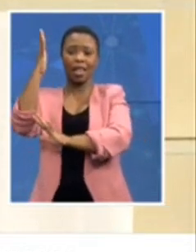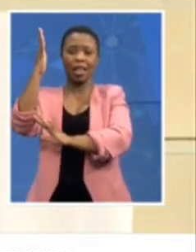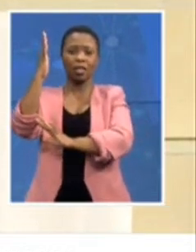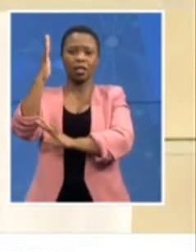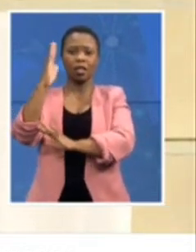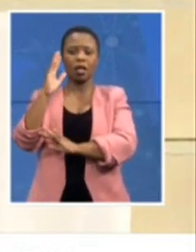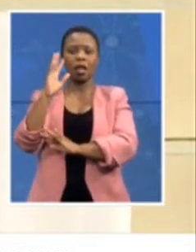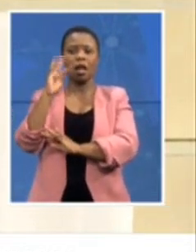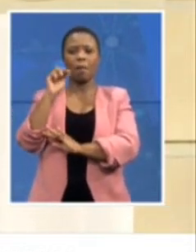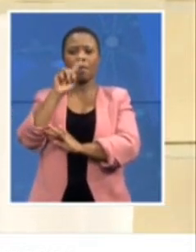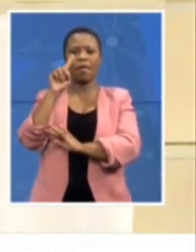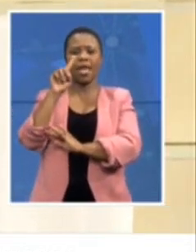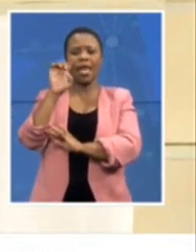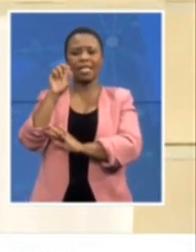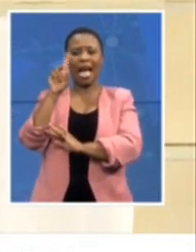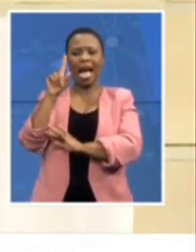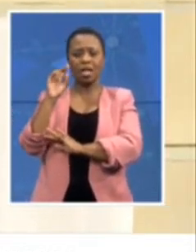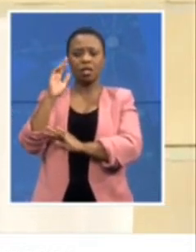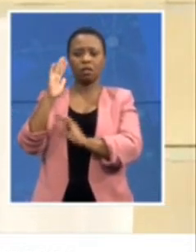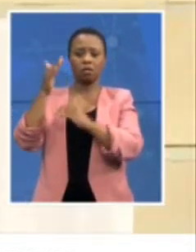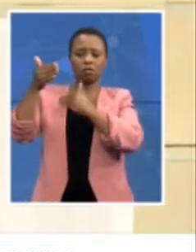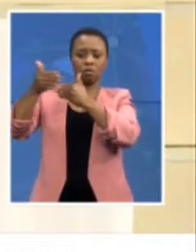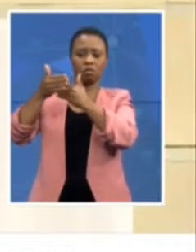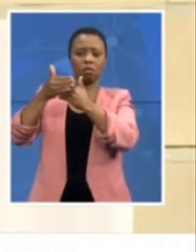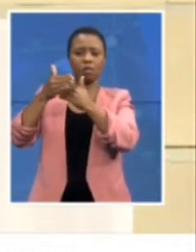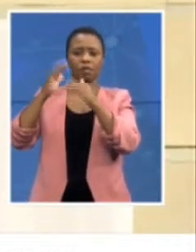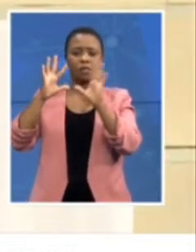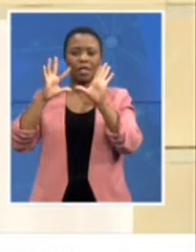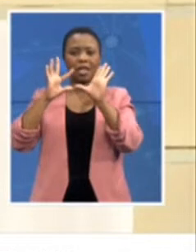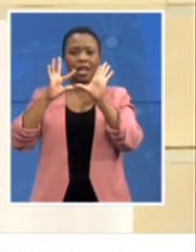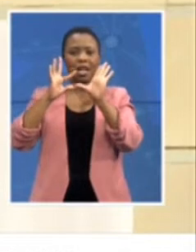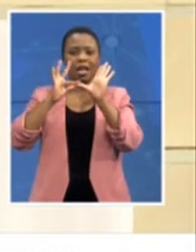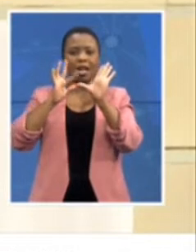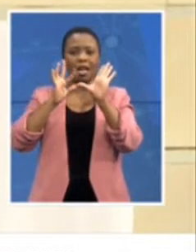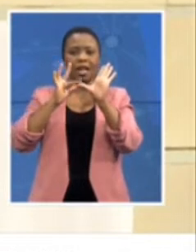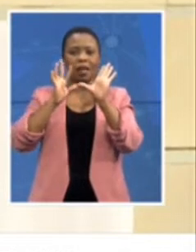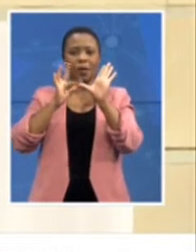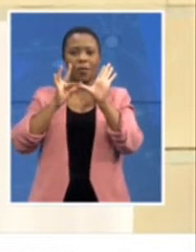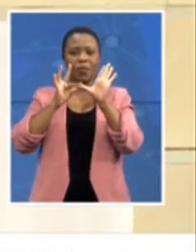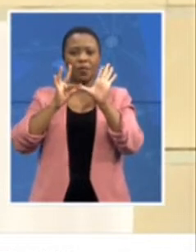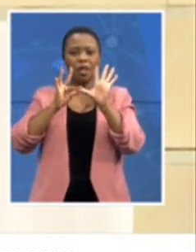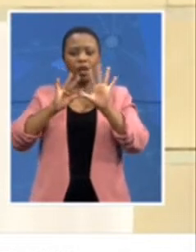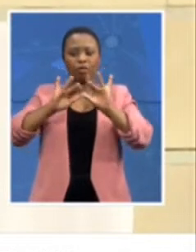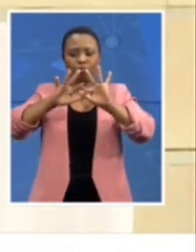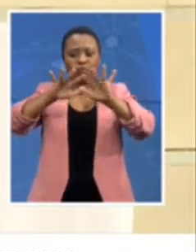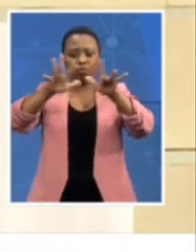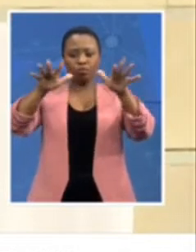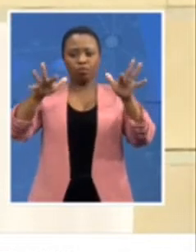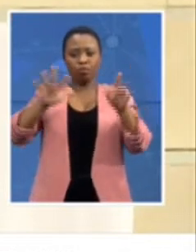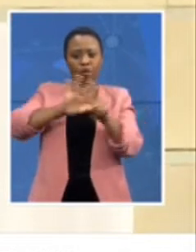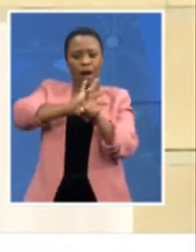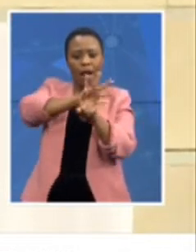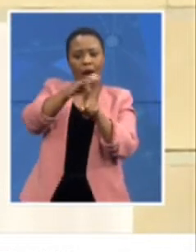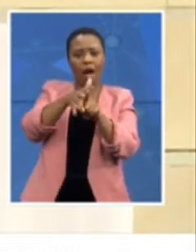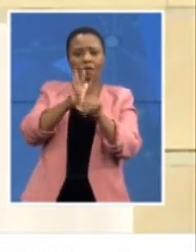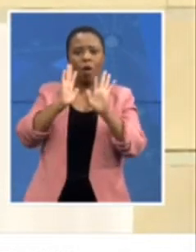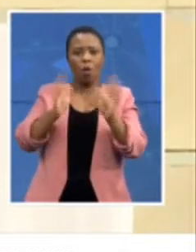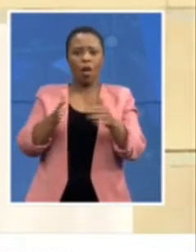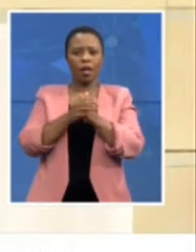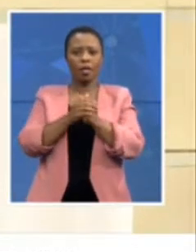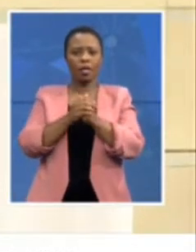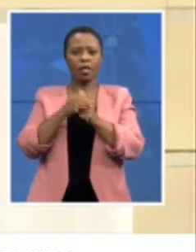amagatsha eyongembesa ngamaqabunga agcwele ubuhlaza. Ngozwa nami ngilele phansi.